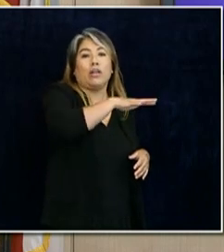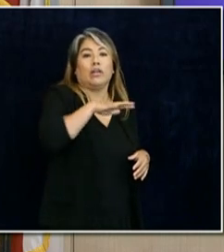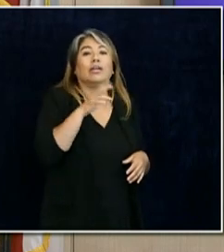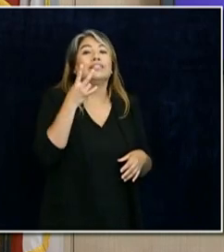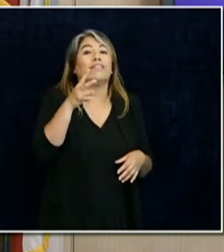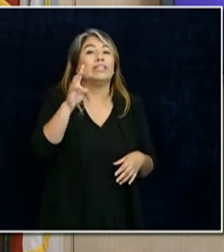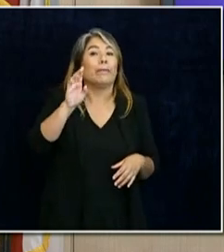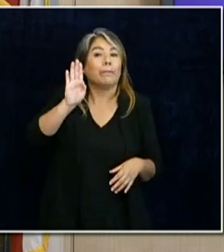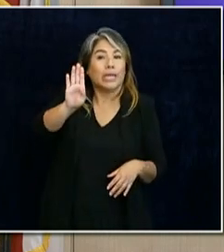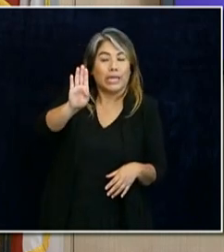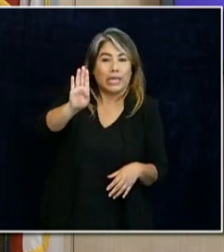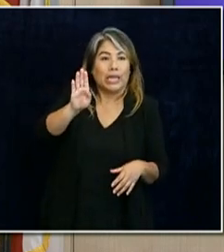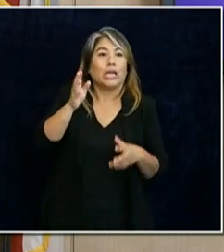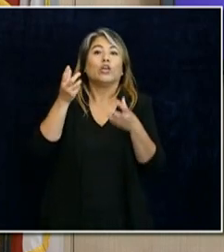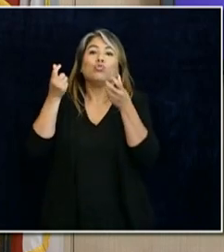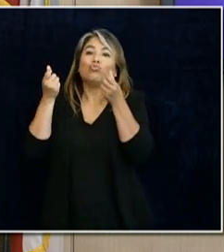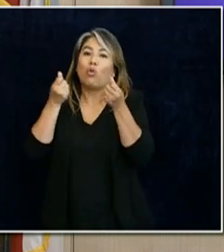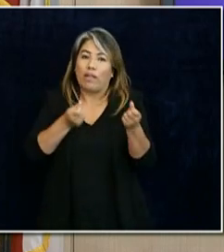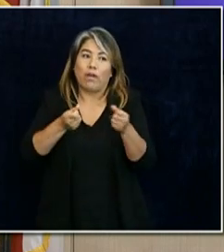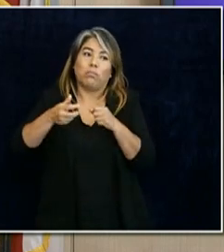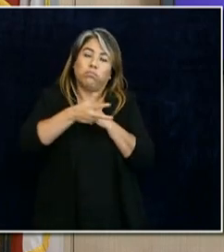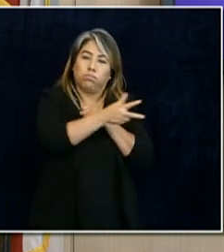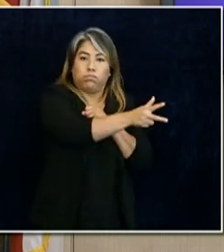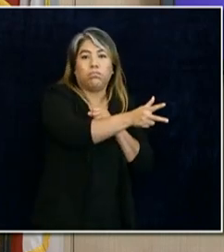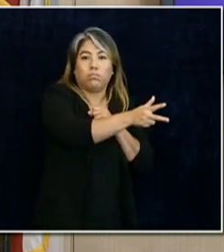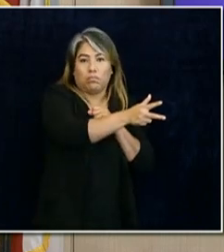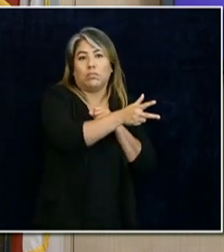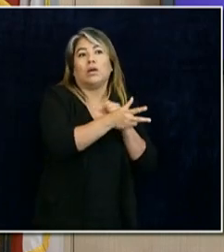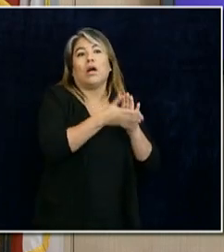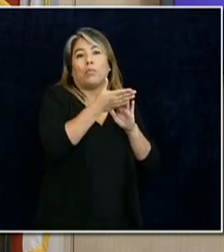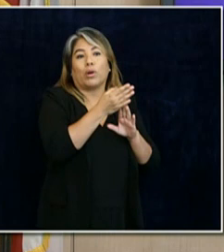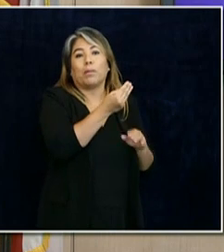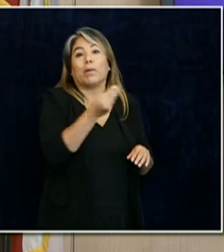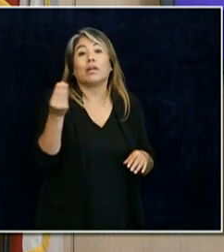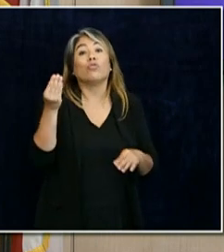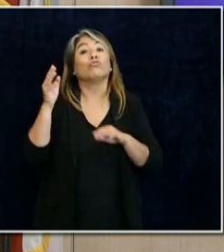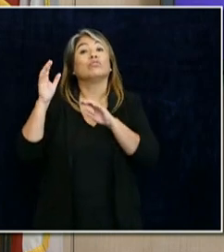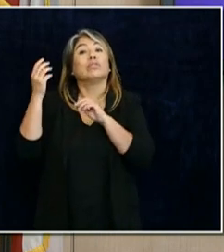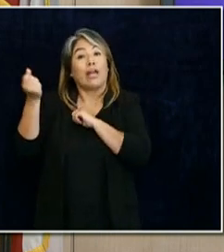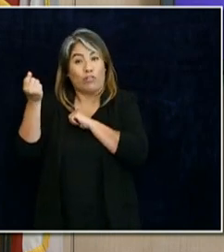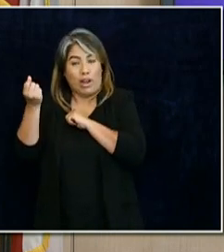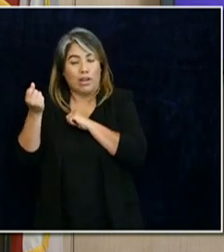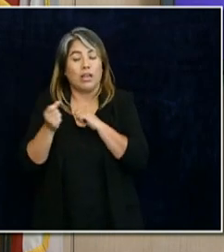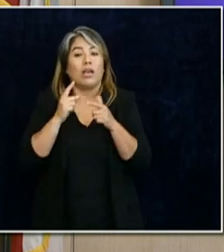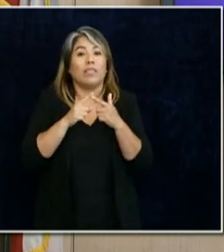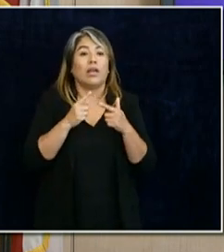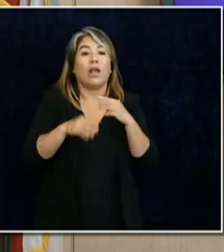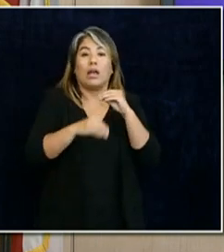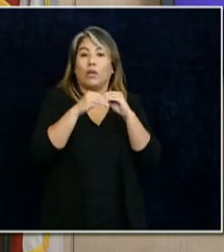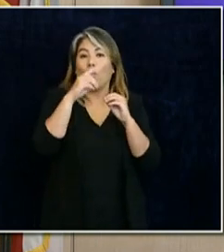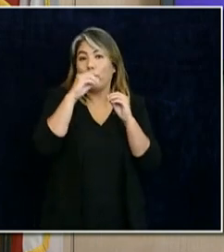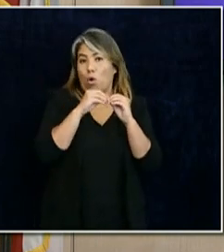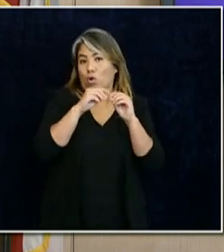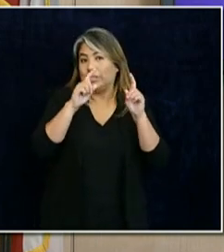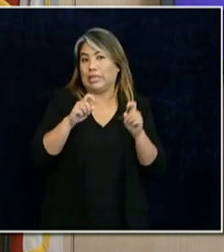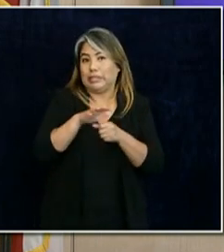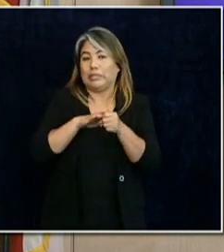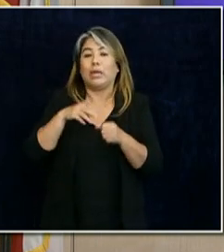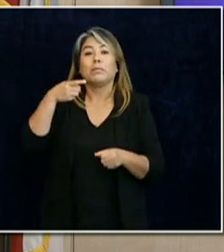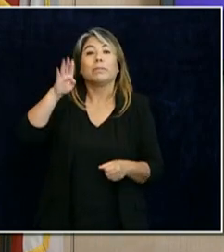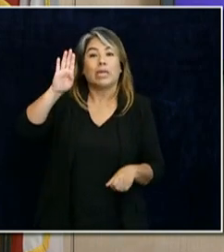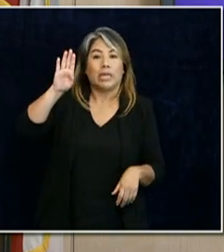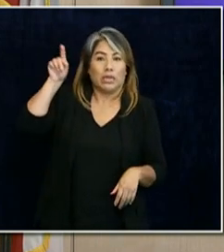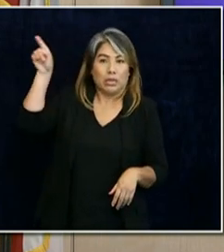17B. That'll be a drive-up testing, and that will be operating Monday through Saturday. And then we're adding a new testing site in Pacific